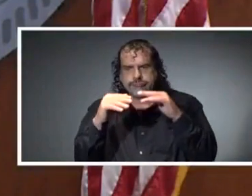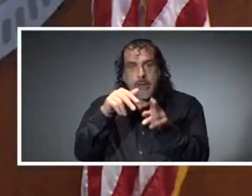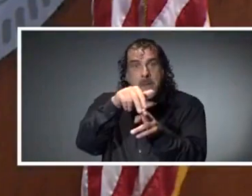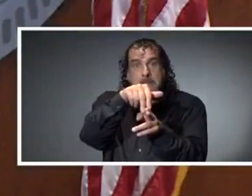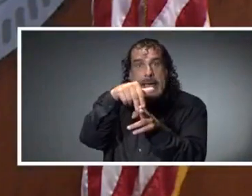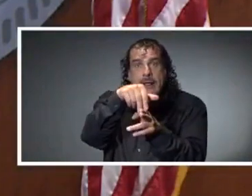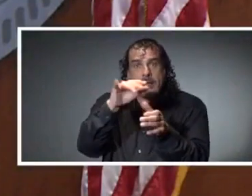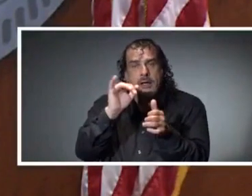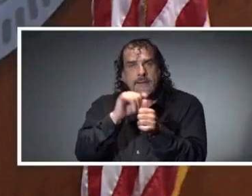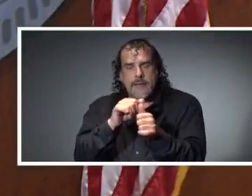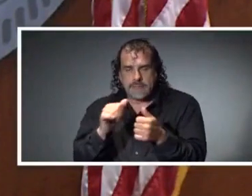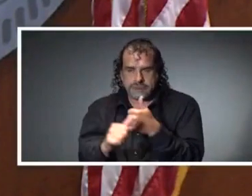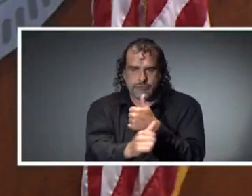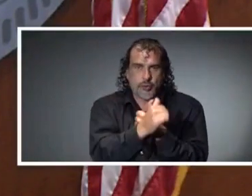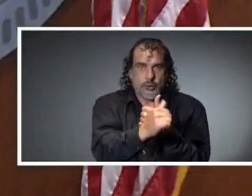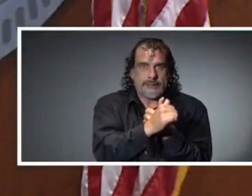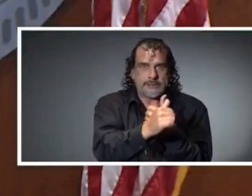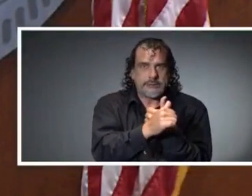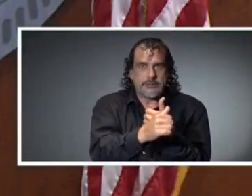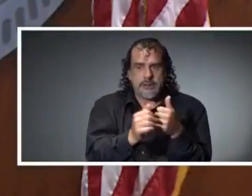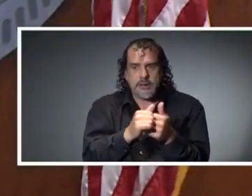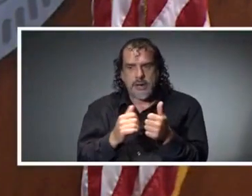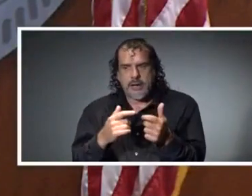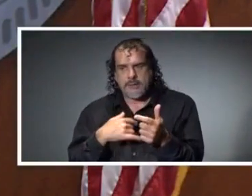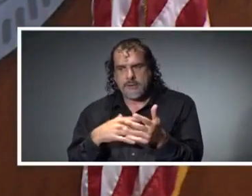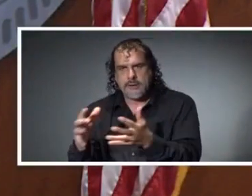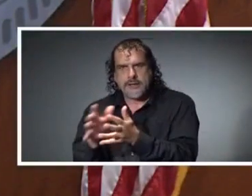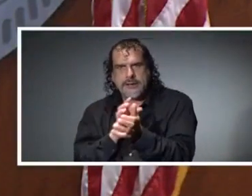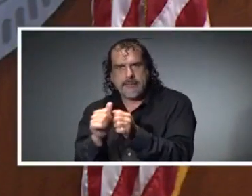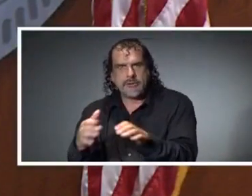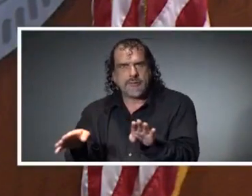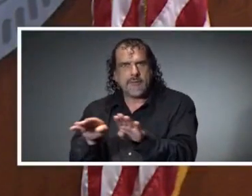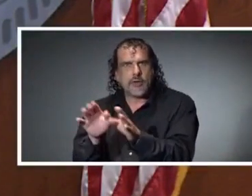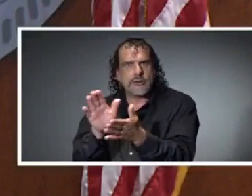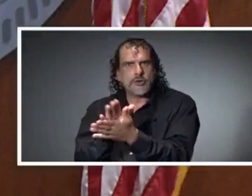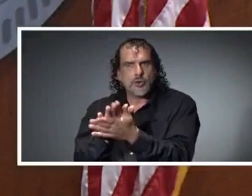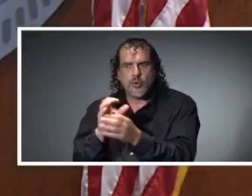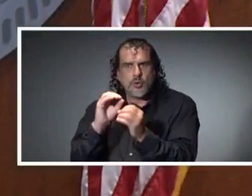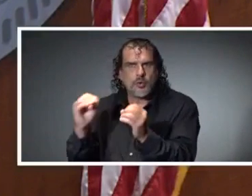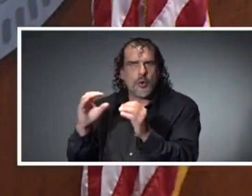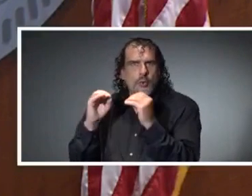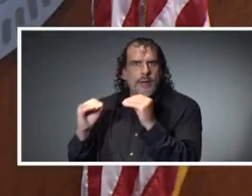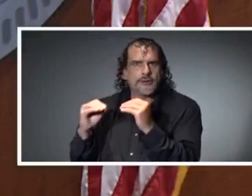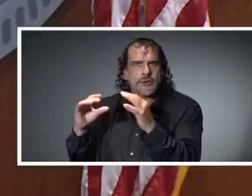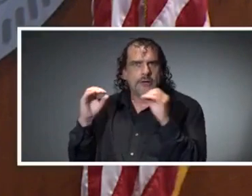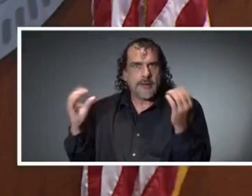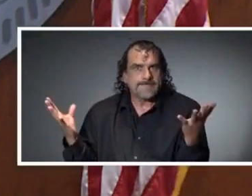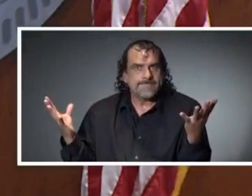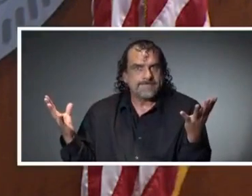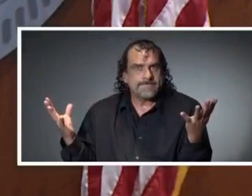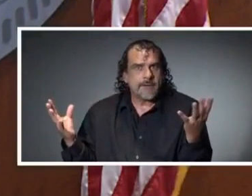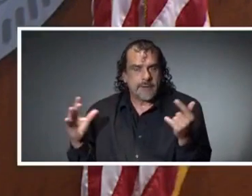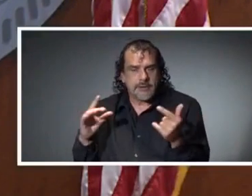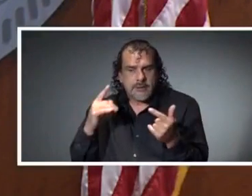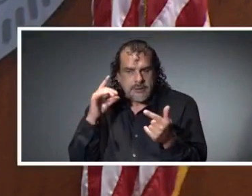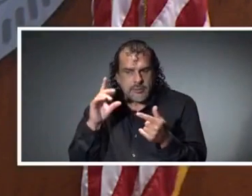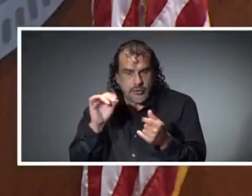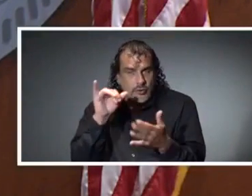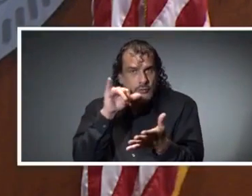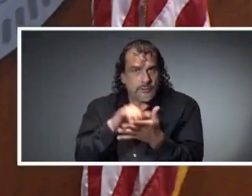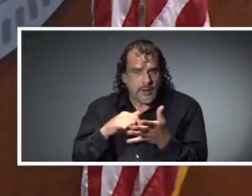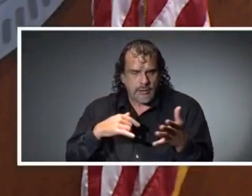the virus and the lifelong damage of school closures. To do that, we have to safely